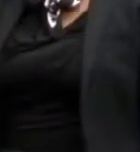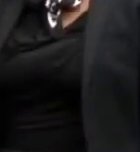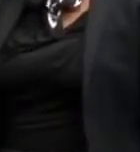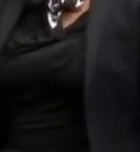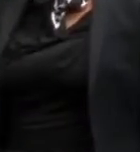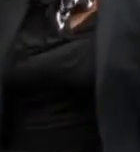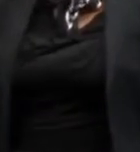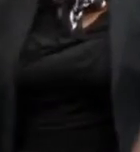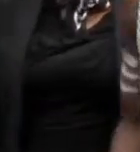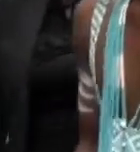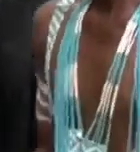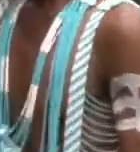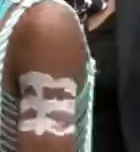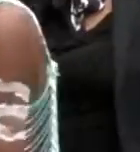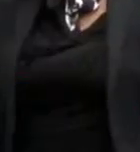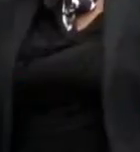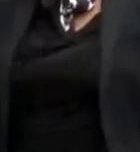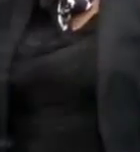Sishushuke ngoku sonke